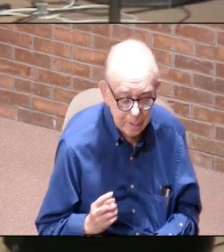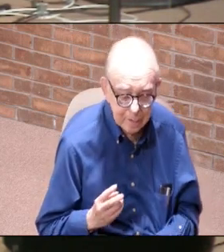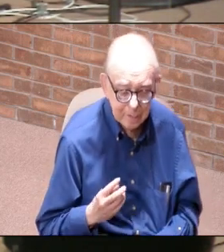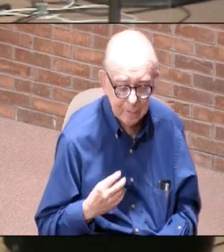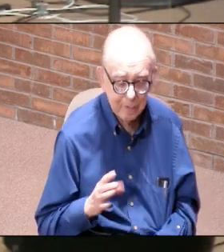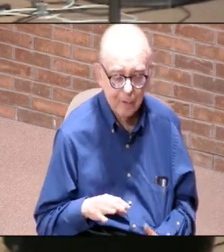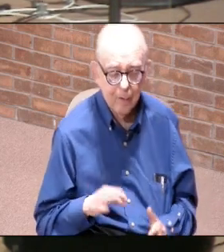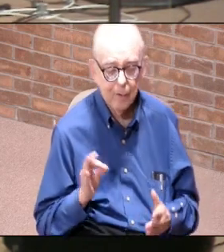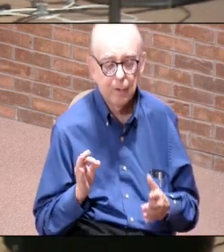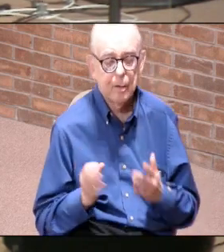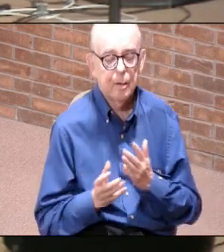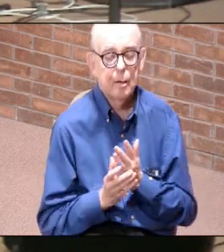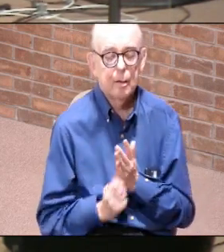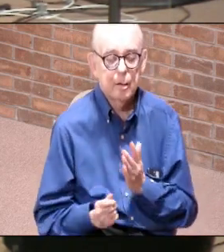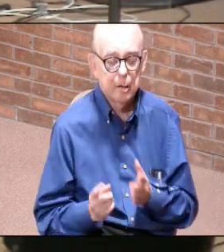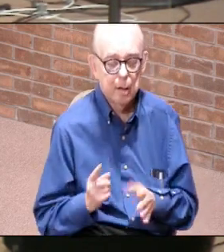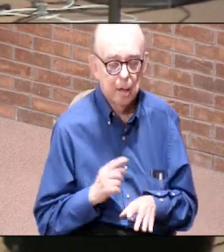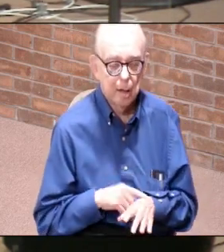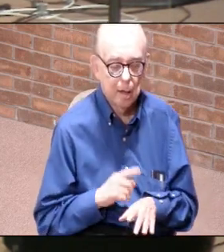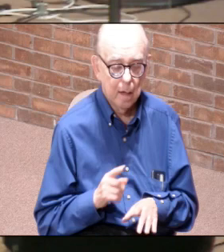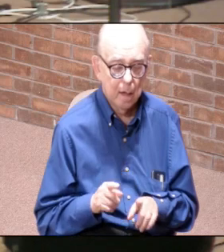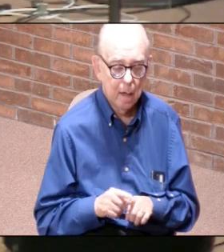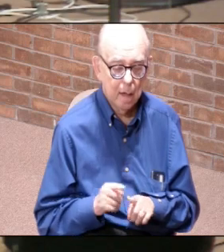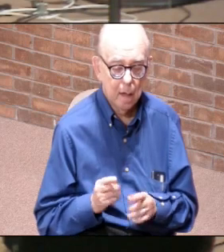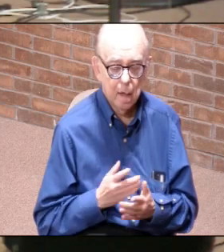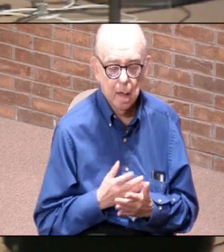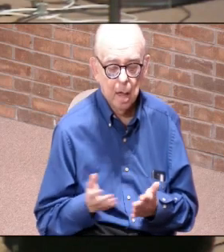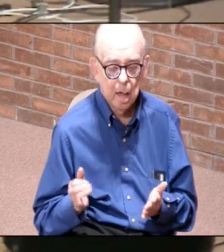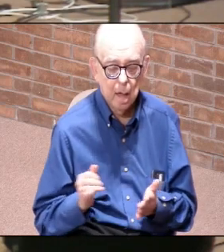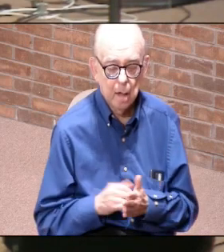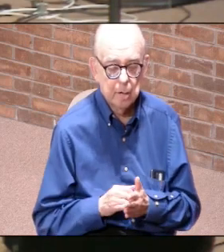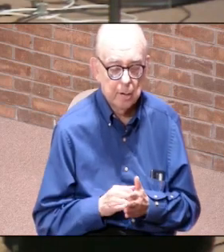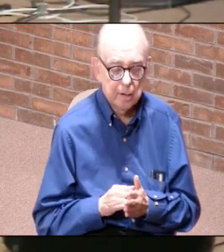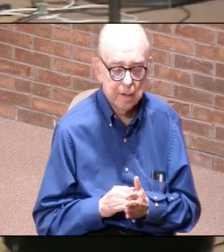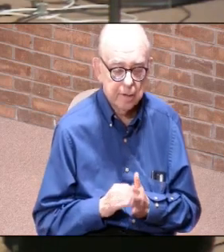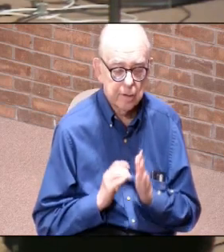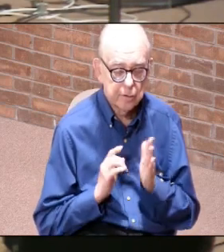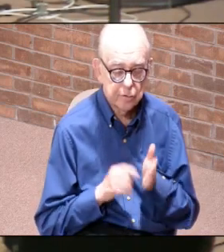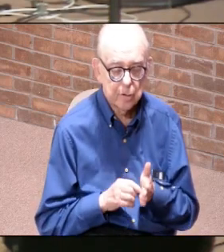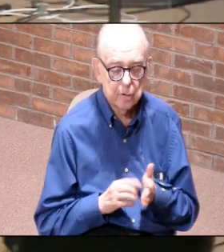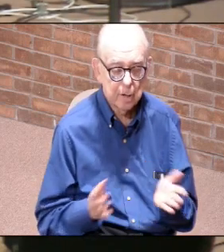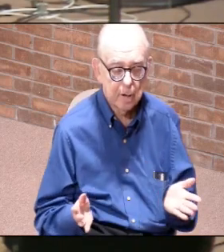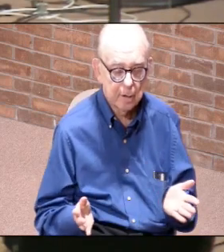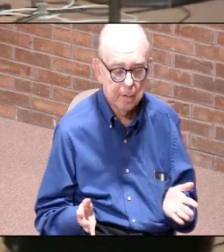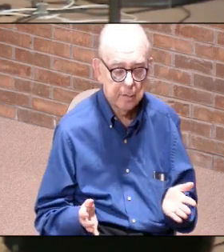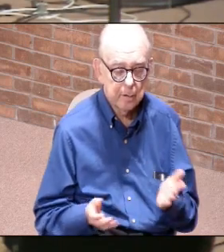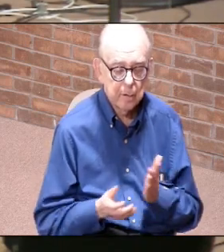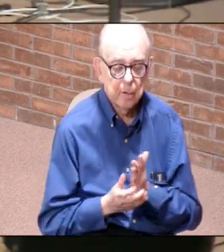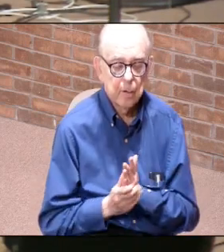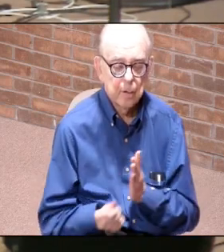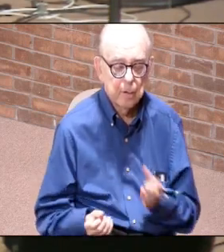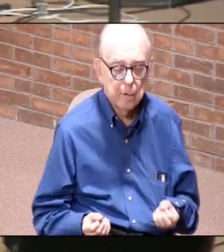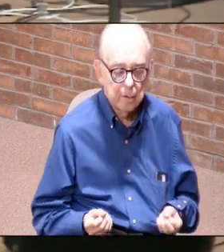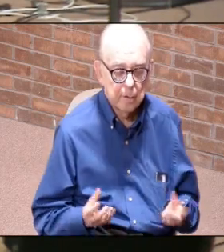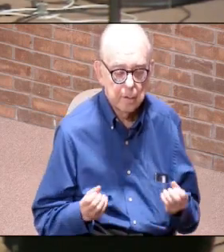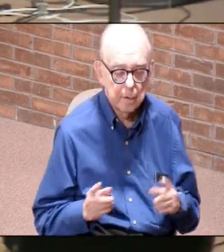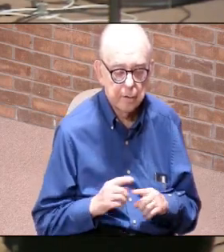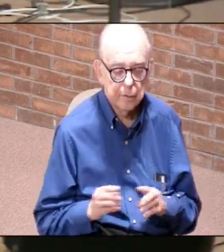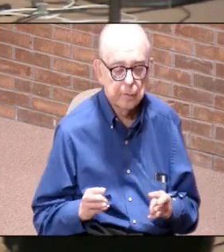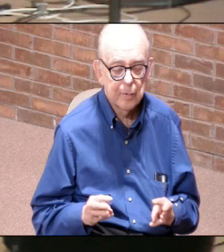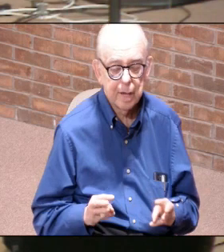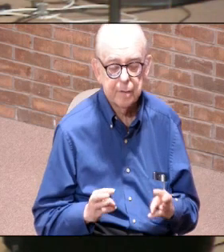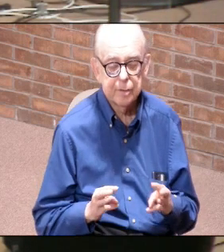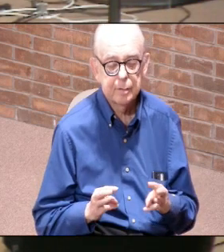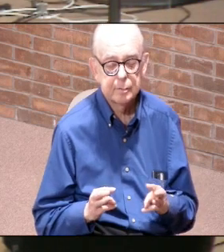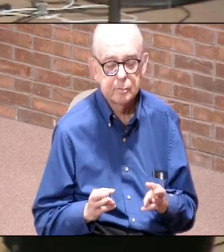We define talents a lot of times as these things that have this big exposure. But talents come in multitudes of different